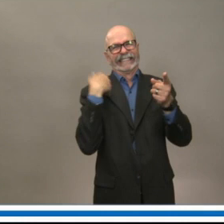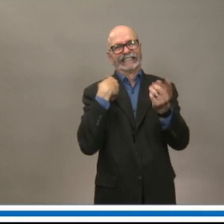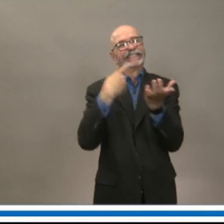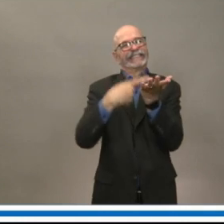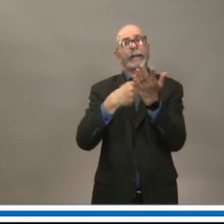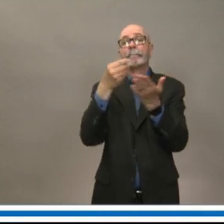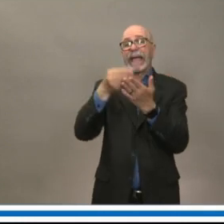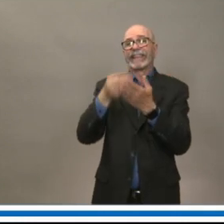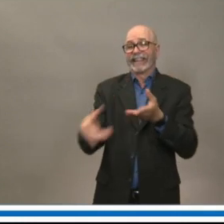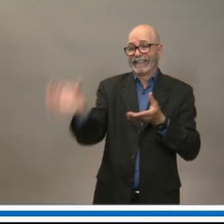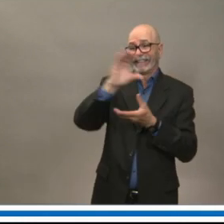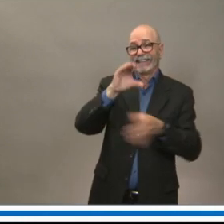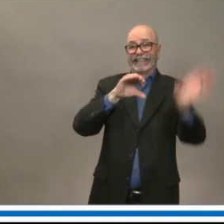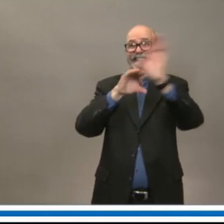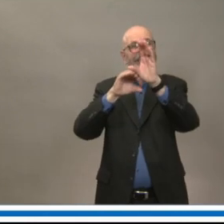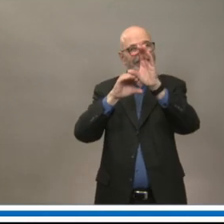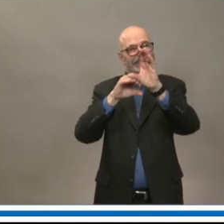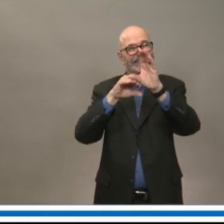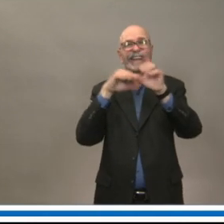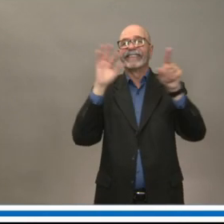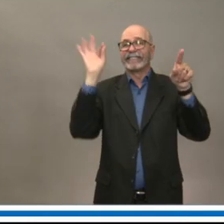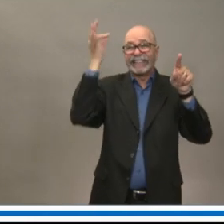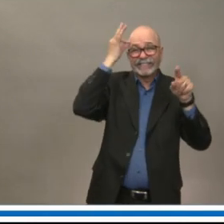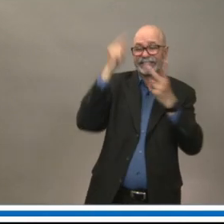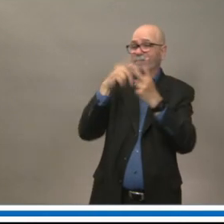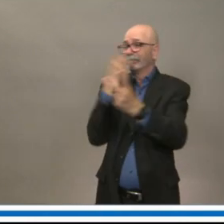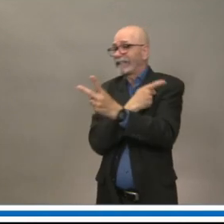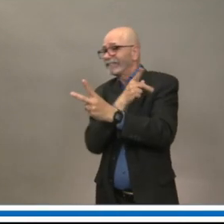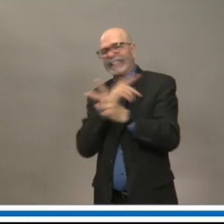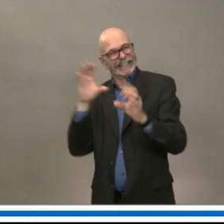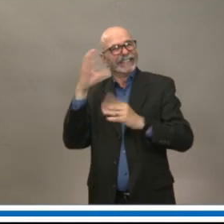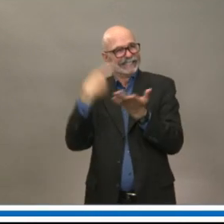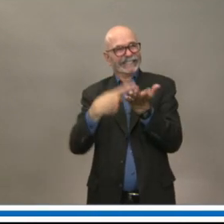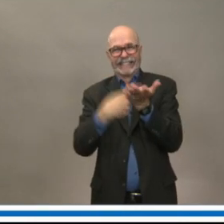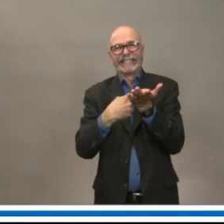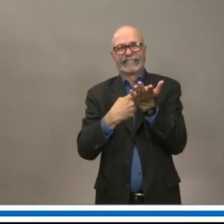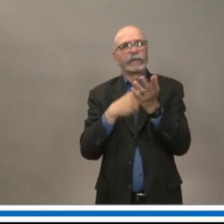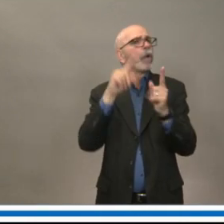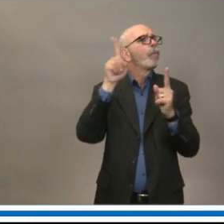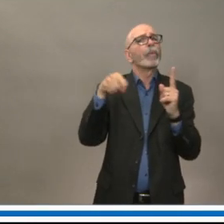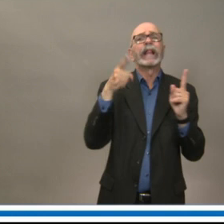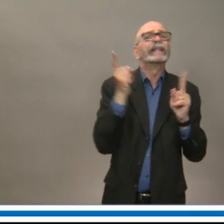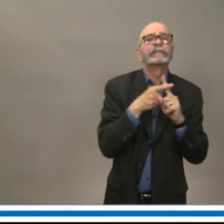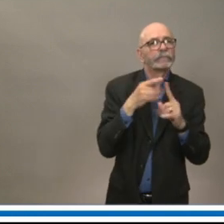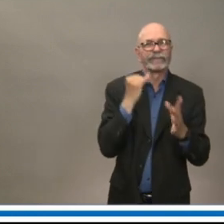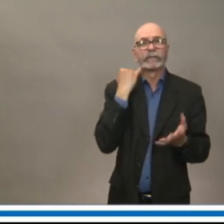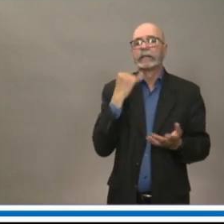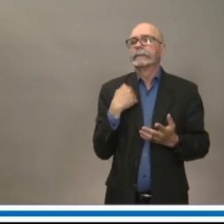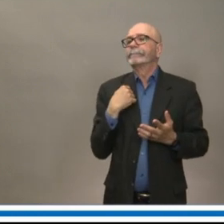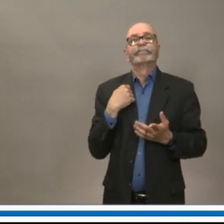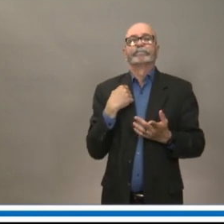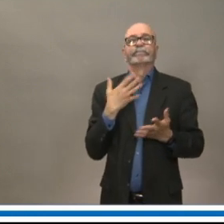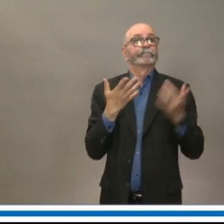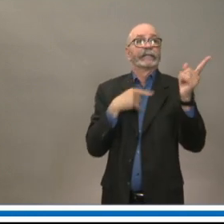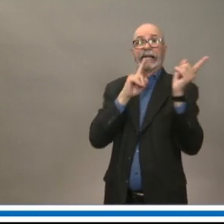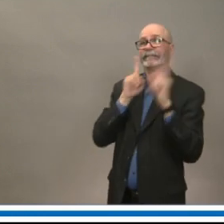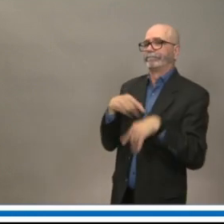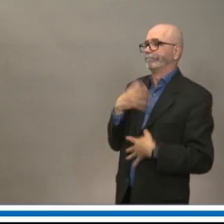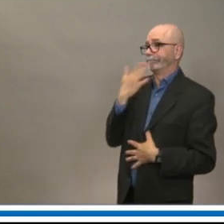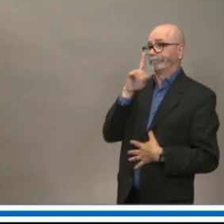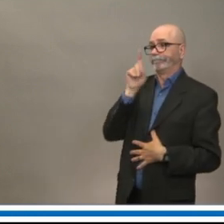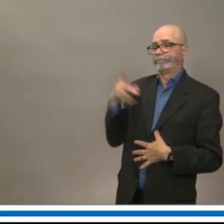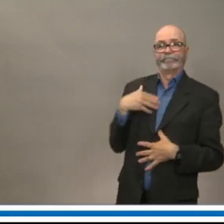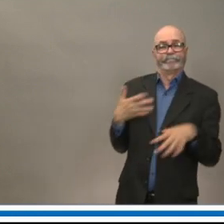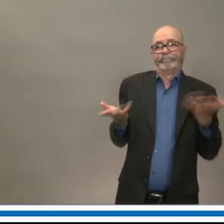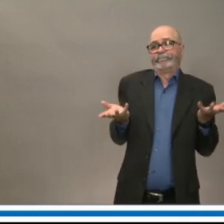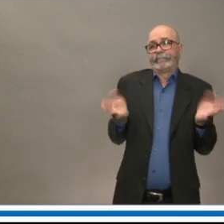I don't know exactly. Like I said, the federal government announced it today. We're looking at details of it. I had no prior knowledge that they were doing